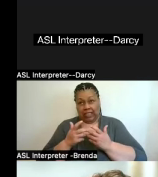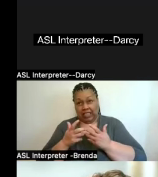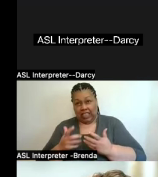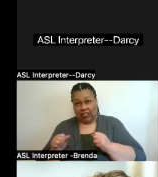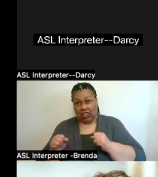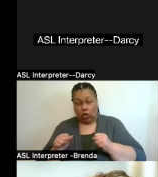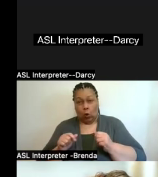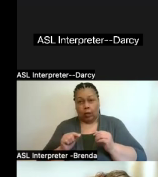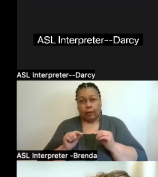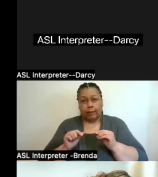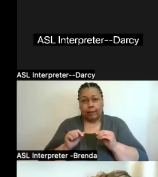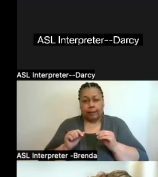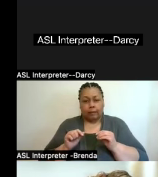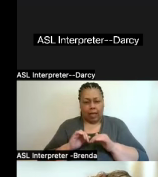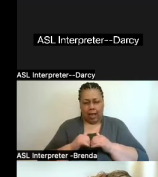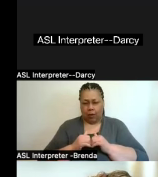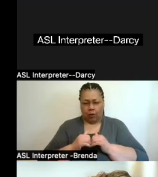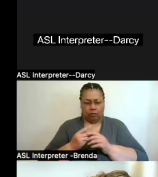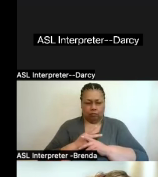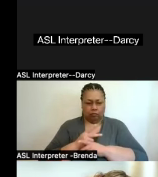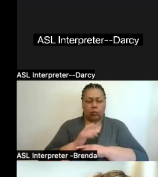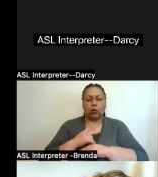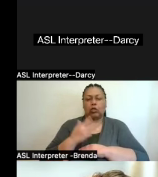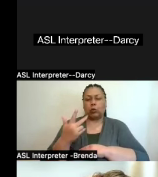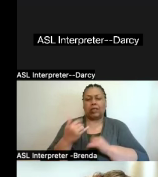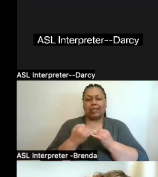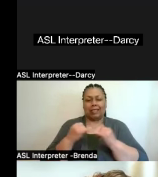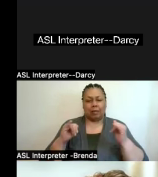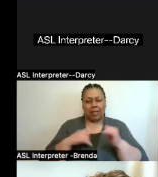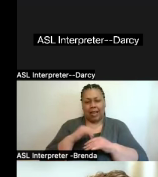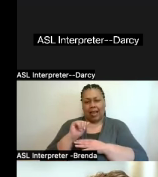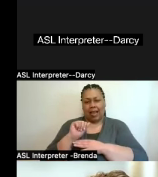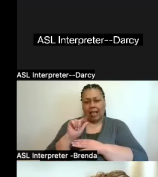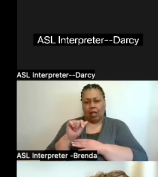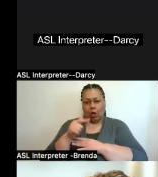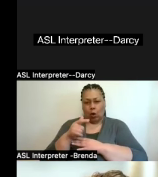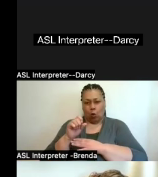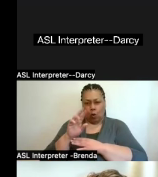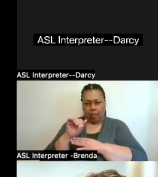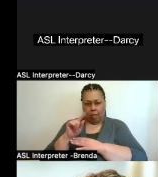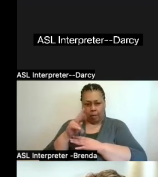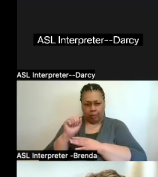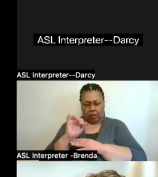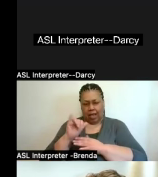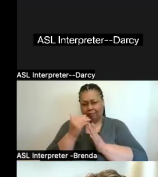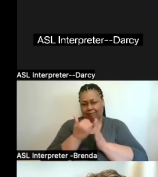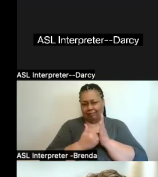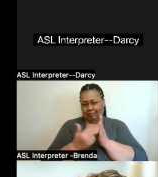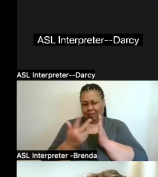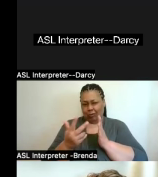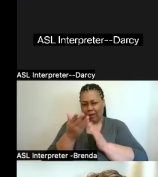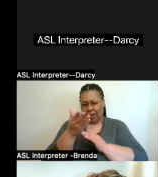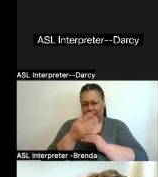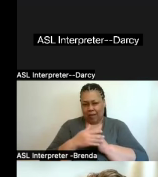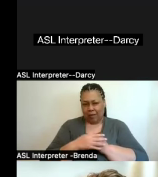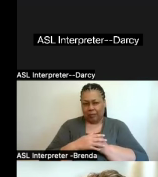uses 3 independent earthquake early warning algorithms for this. And so I've listed the 3 of them here.